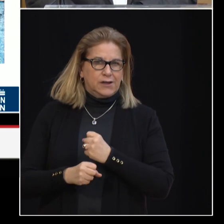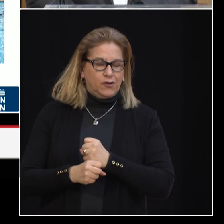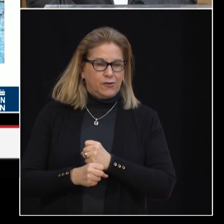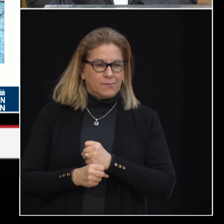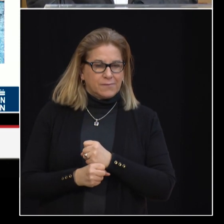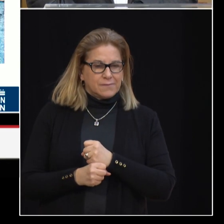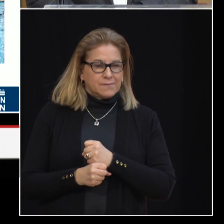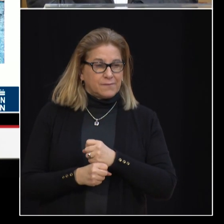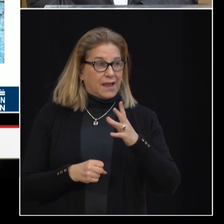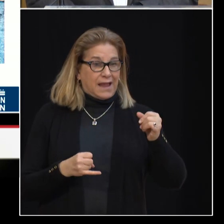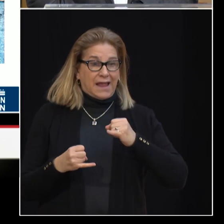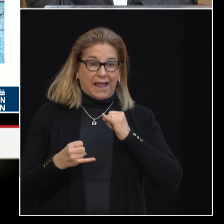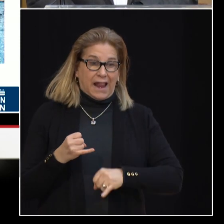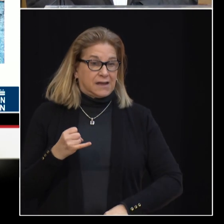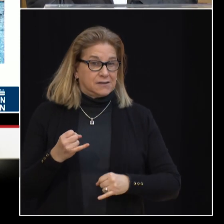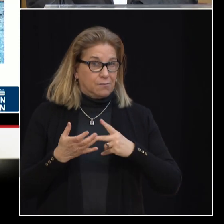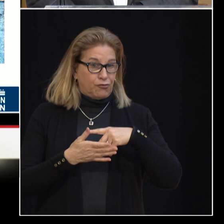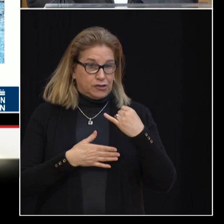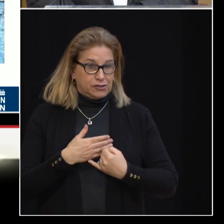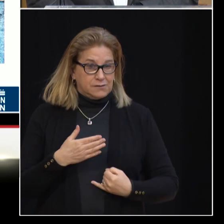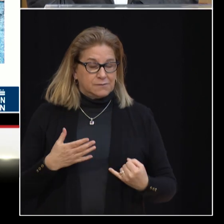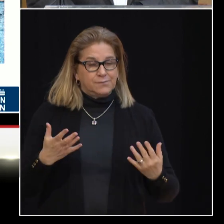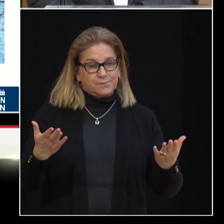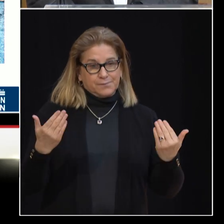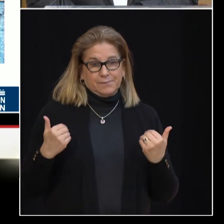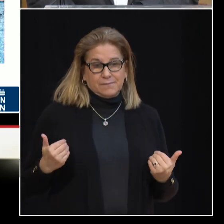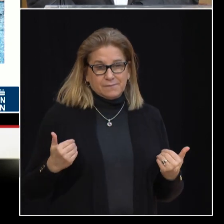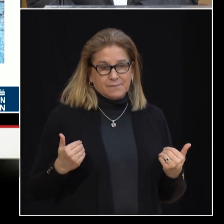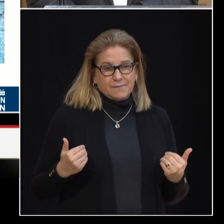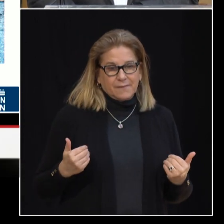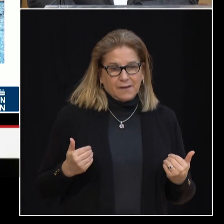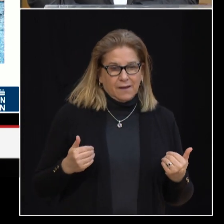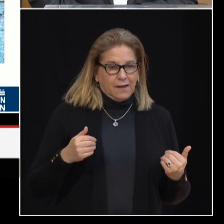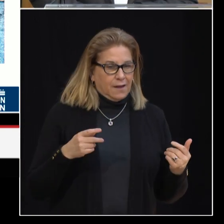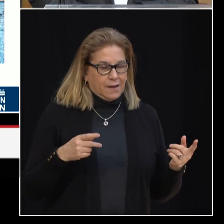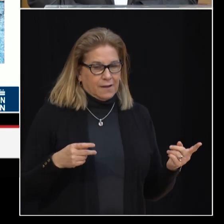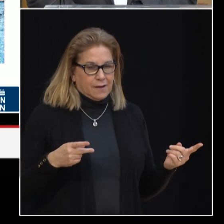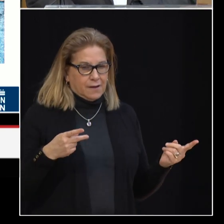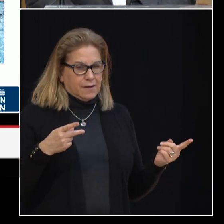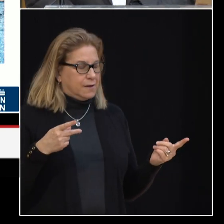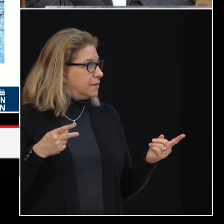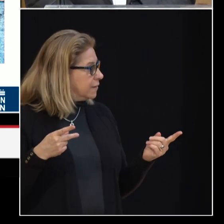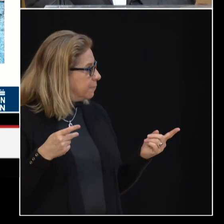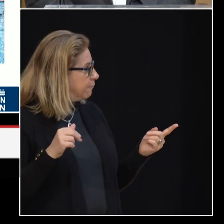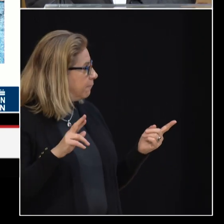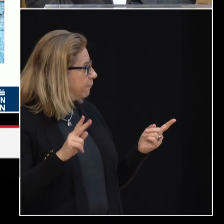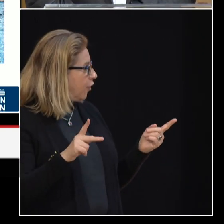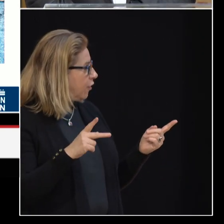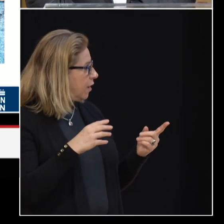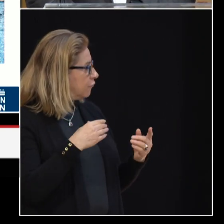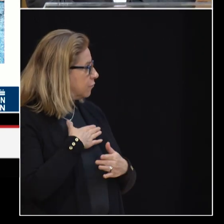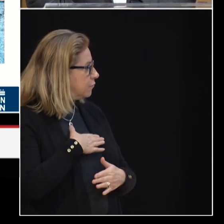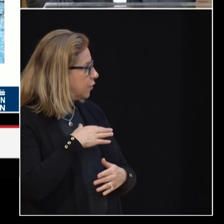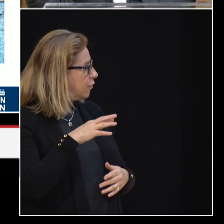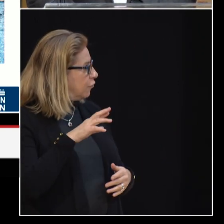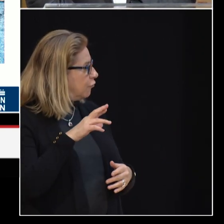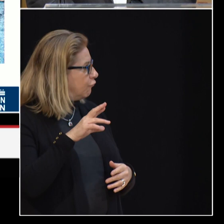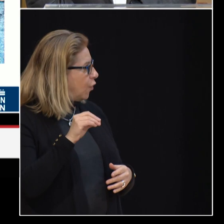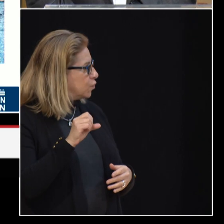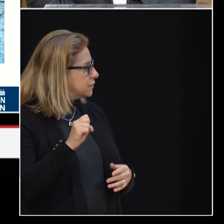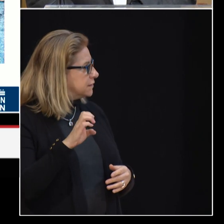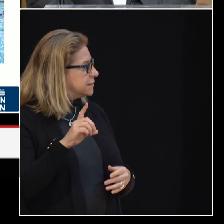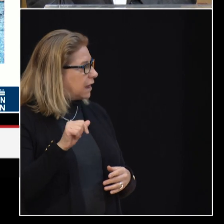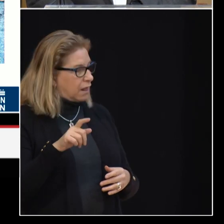Parks and Recreation project, the Rosedale Recreation Center Pool Replacement Project in Ward 7. DGS